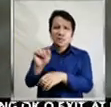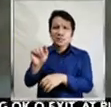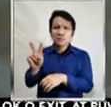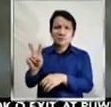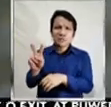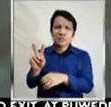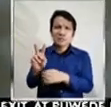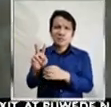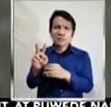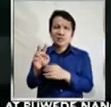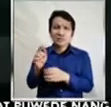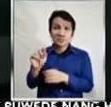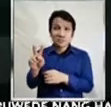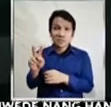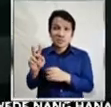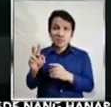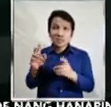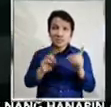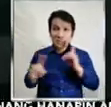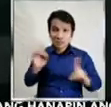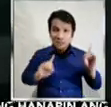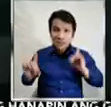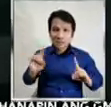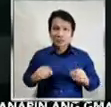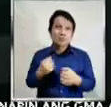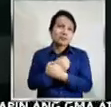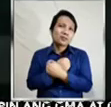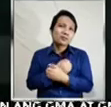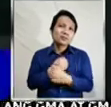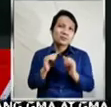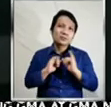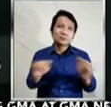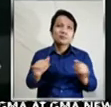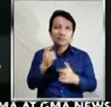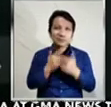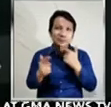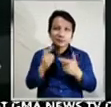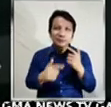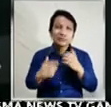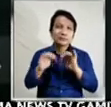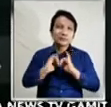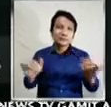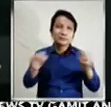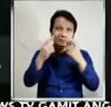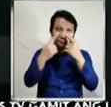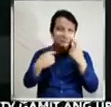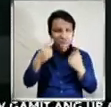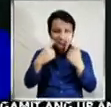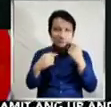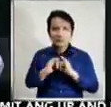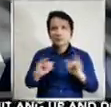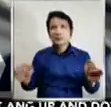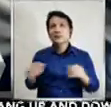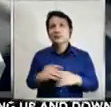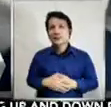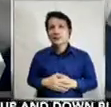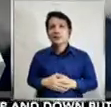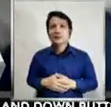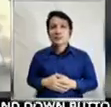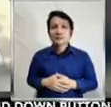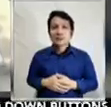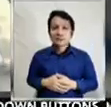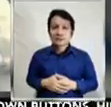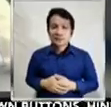love the same way, they laugh the same way, they cry the same way, they get hurt the same way, they triumph, they feel lost when they